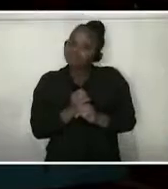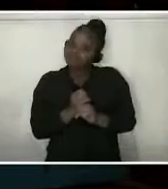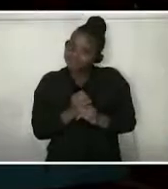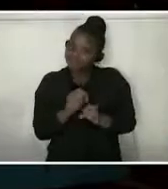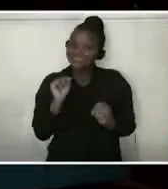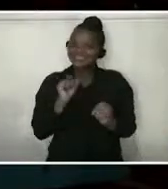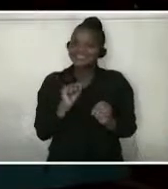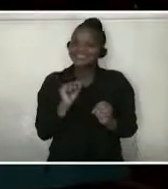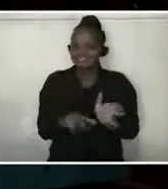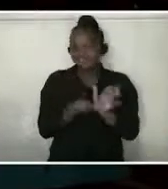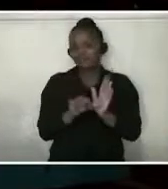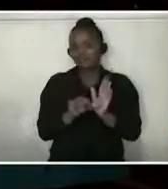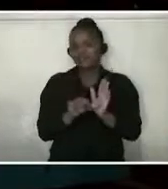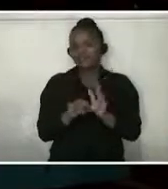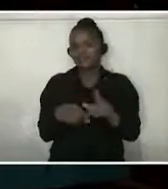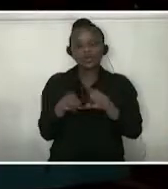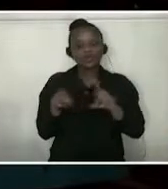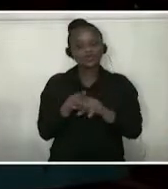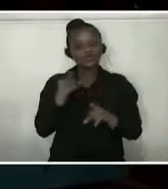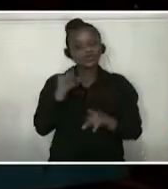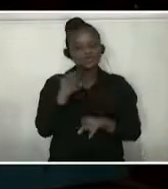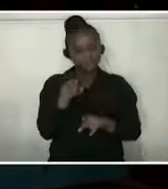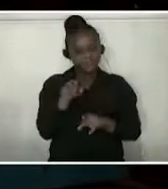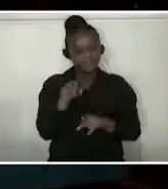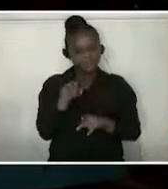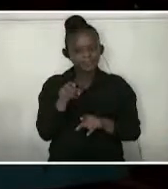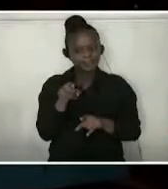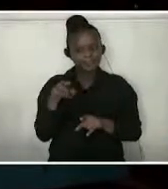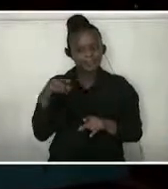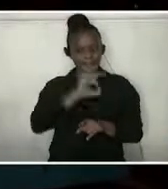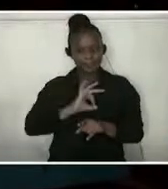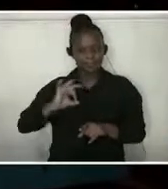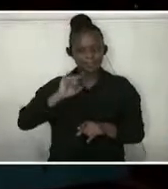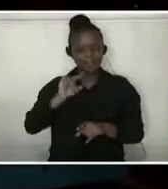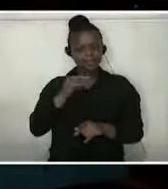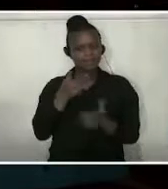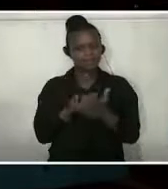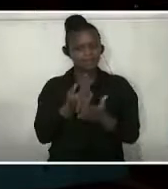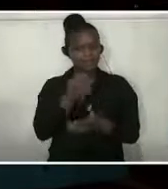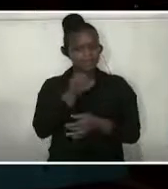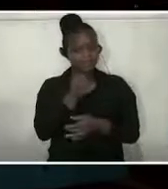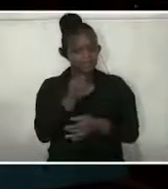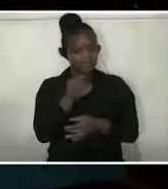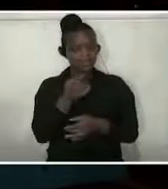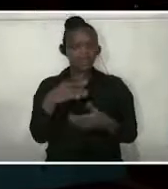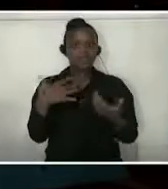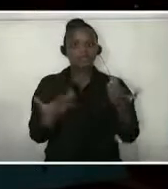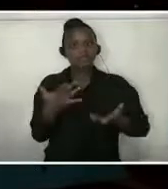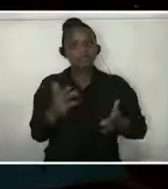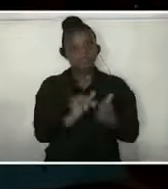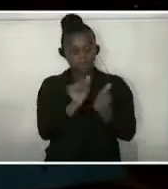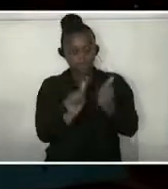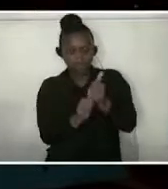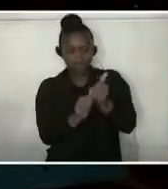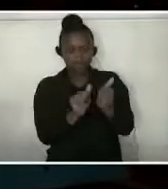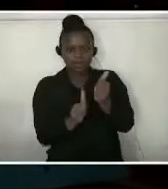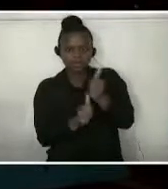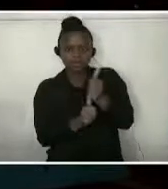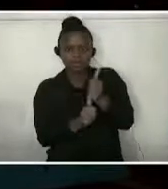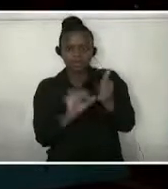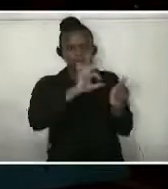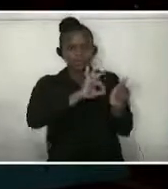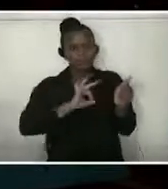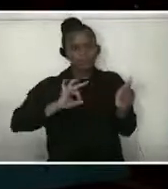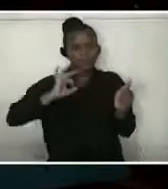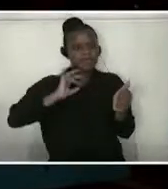Mayor, you will notice that they are given positions like deputy mayors with no resources